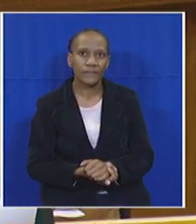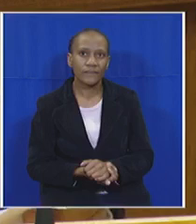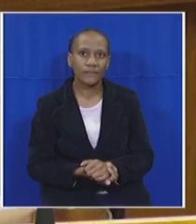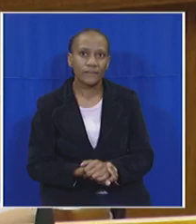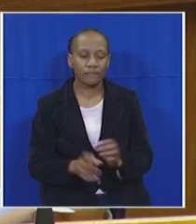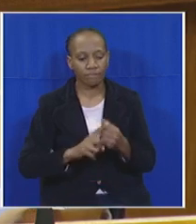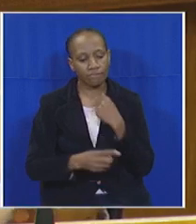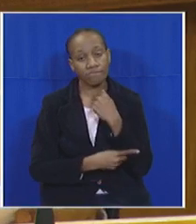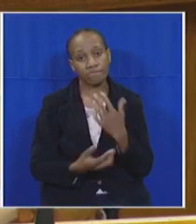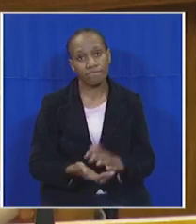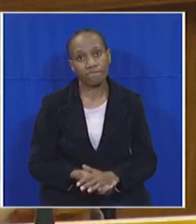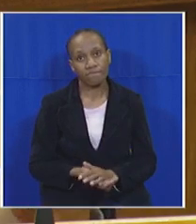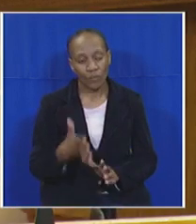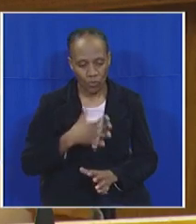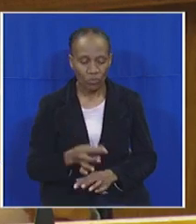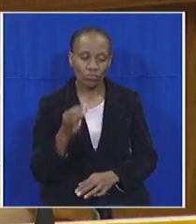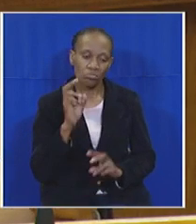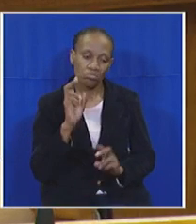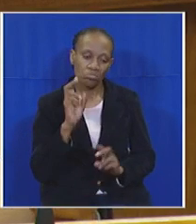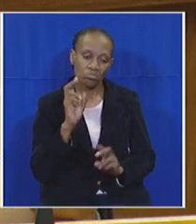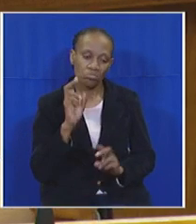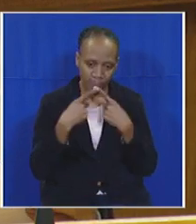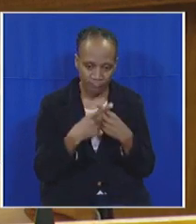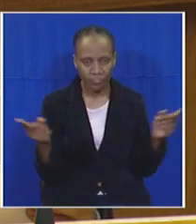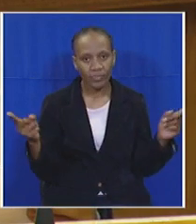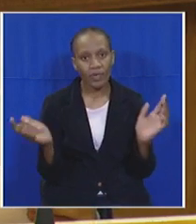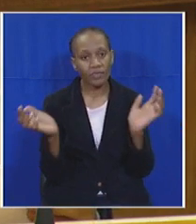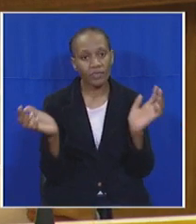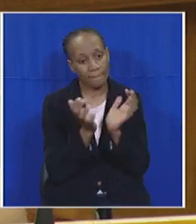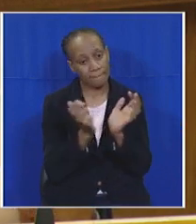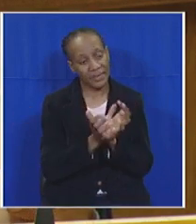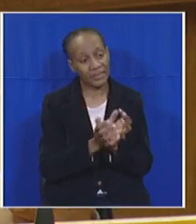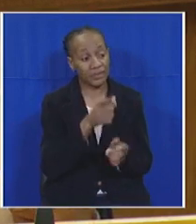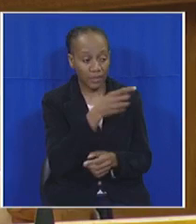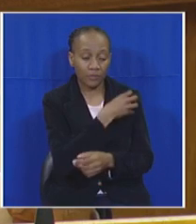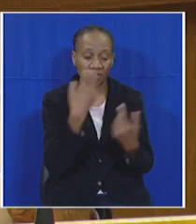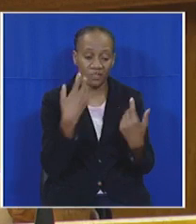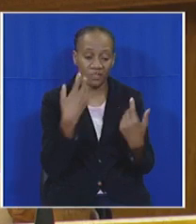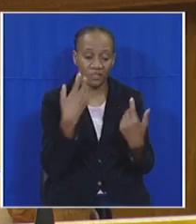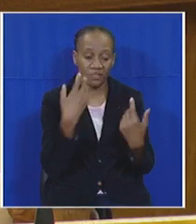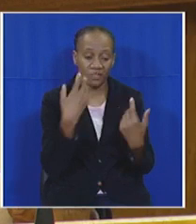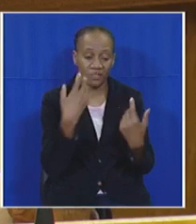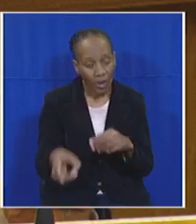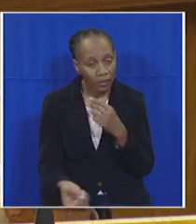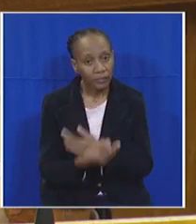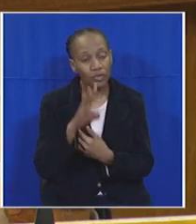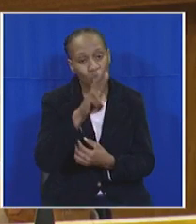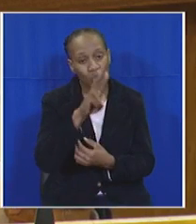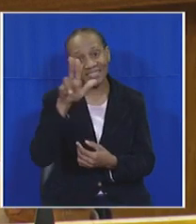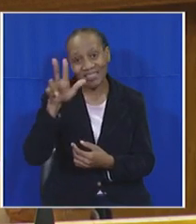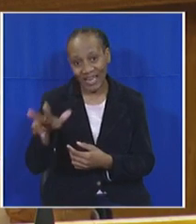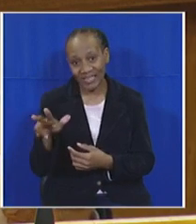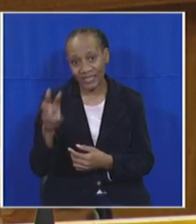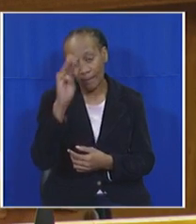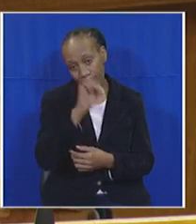In conclusion, we want to also announce the indaba that the minister had also announced that will be taking place on the 28th of May